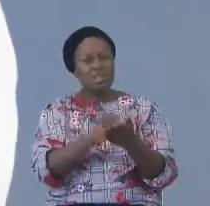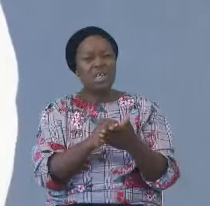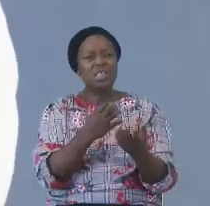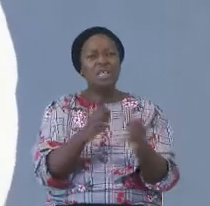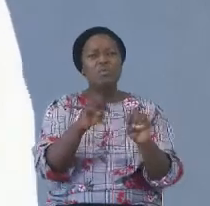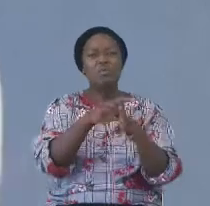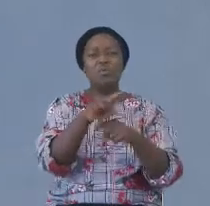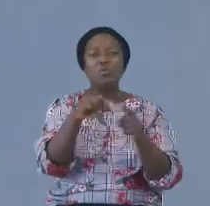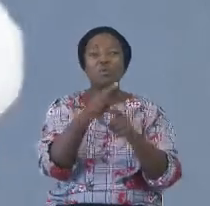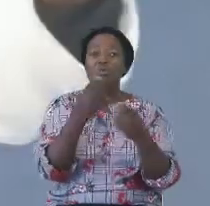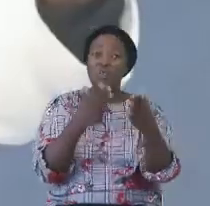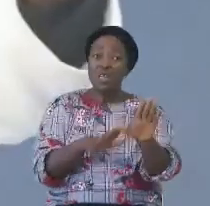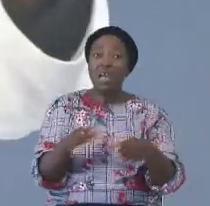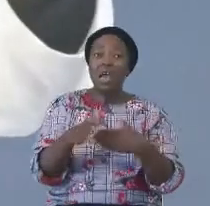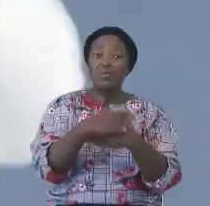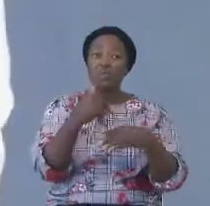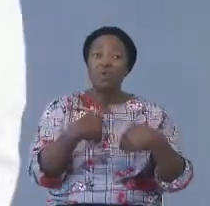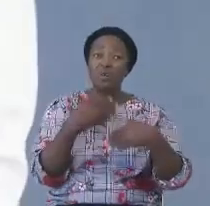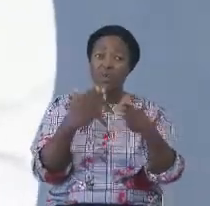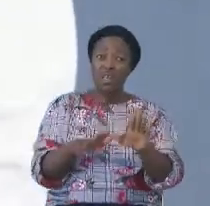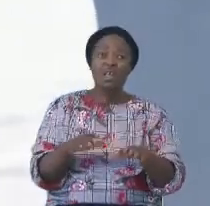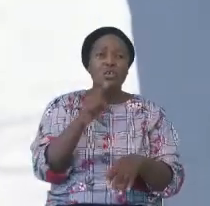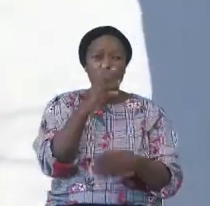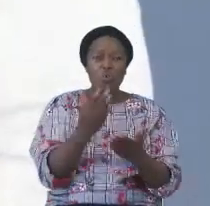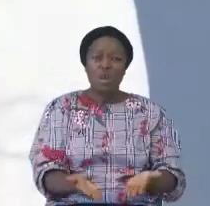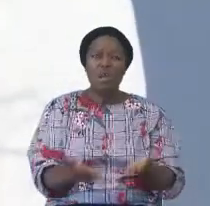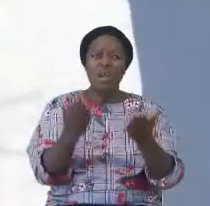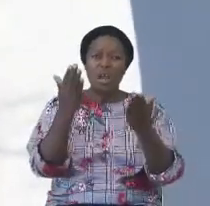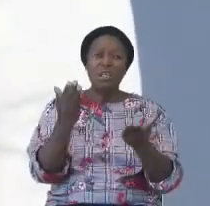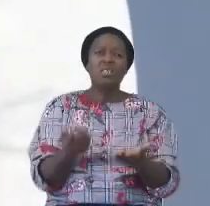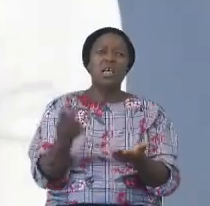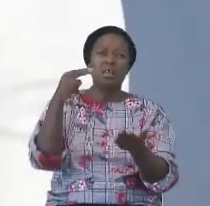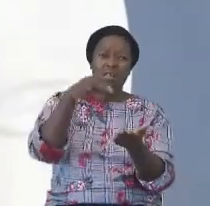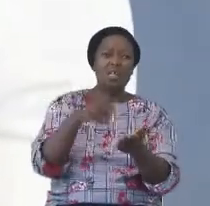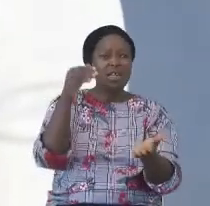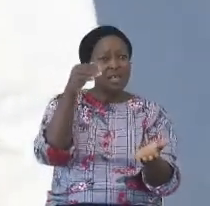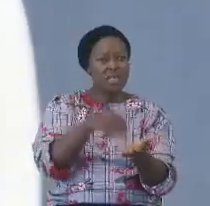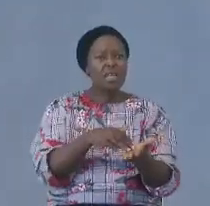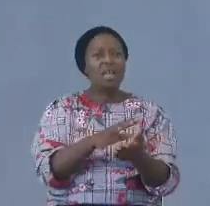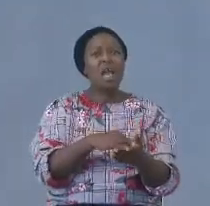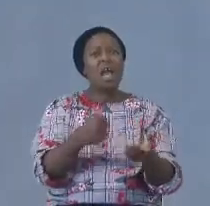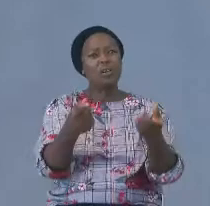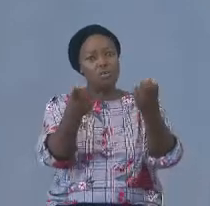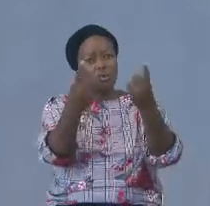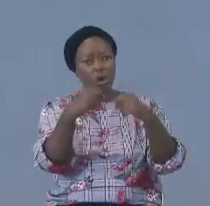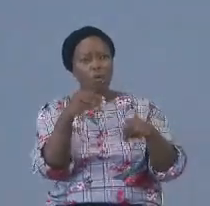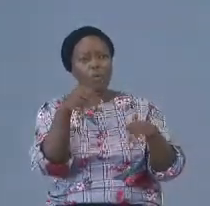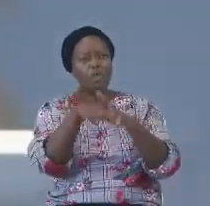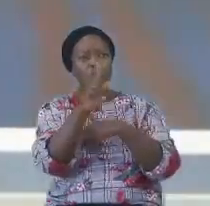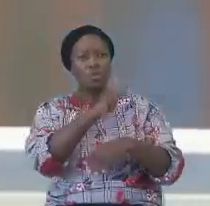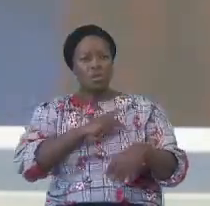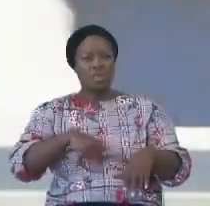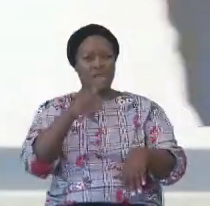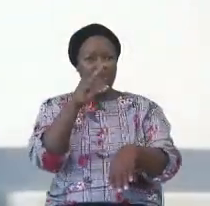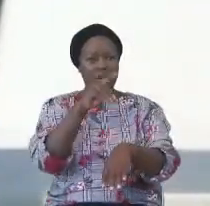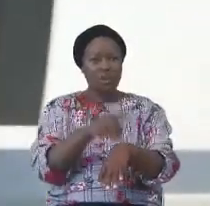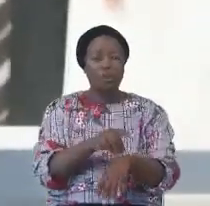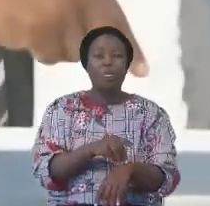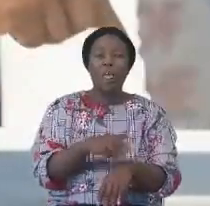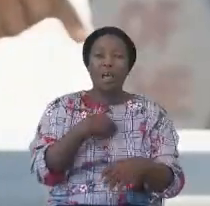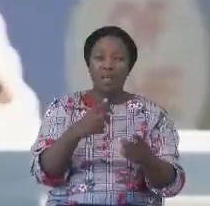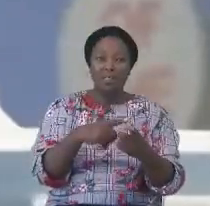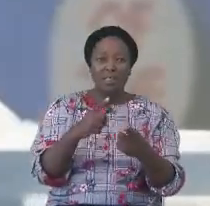to be resurrection. And I know that even when you die, after you have died, you will rise up